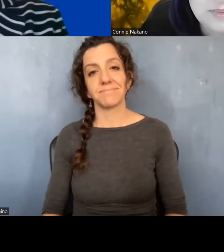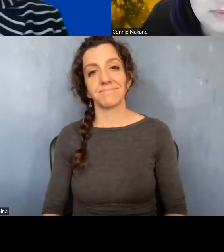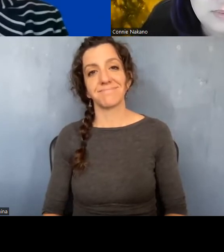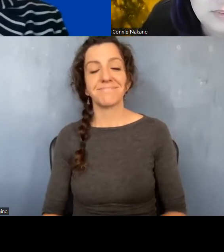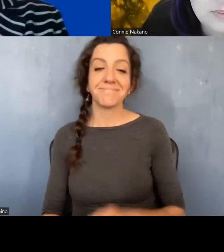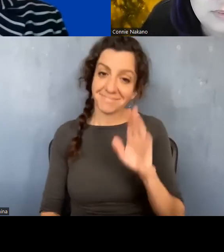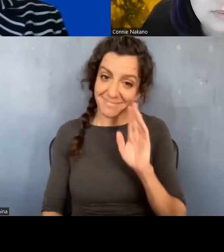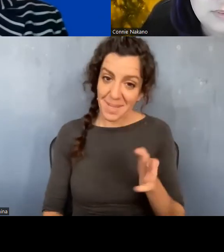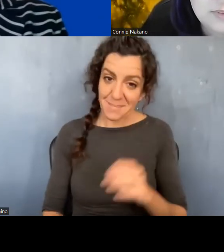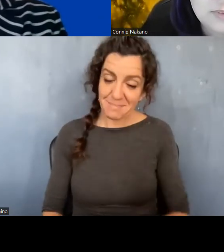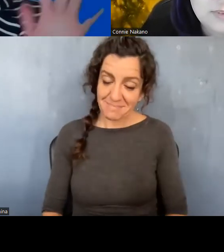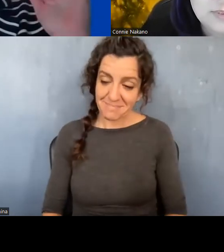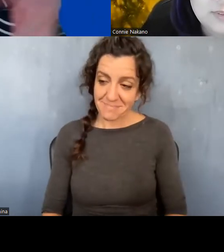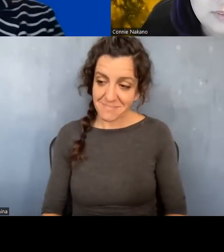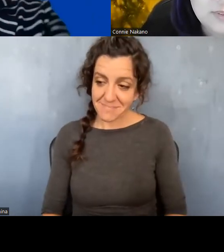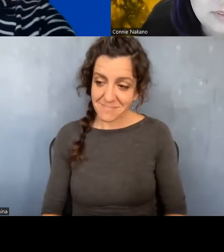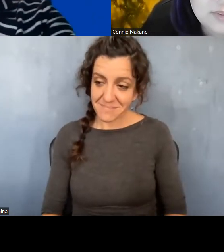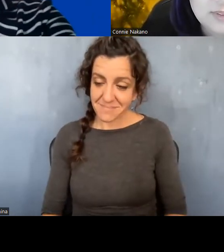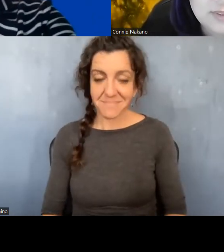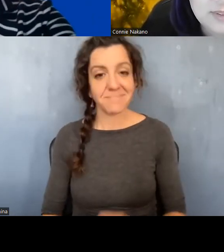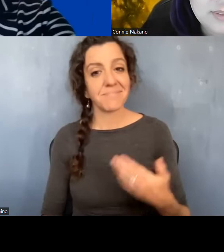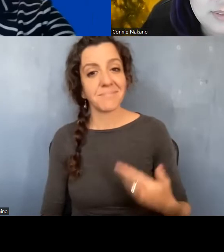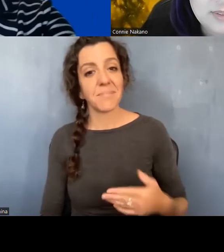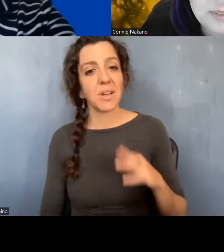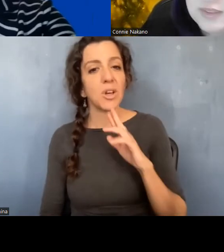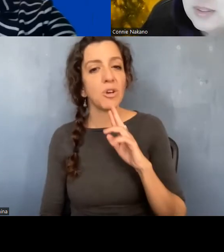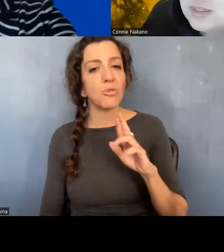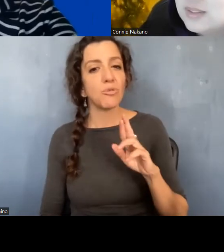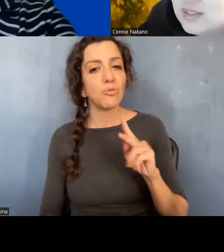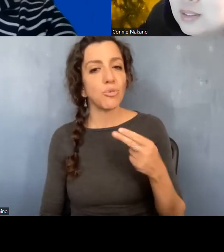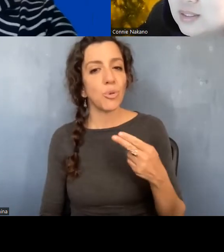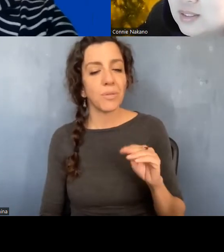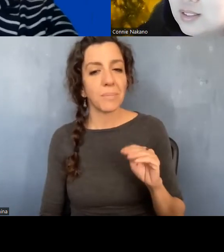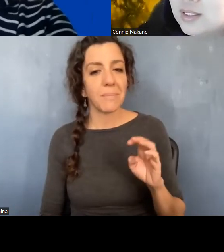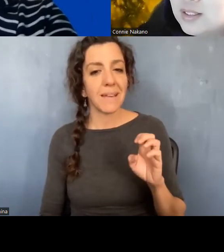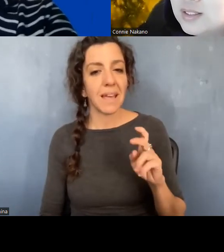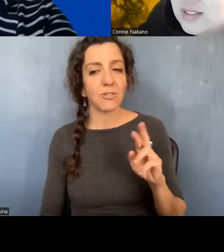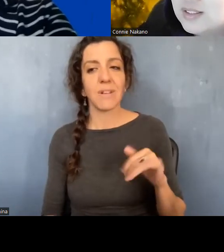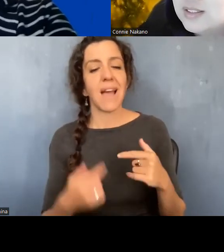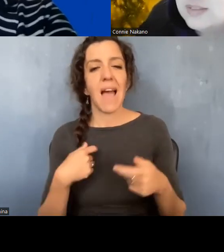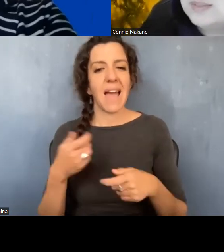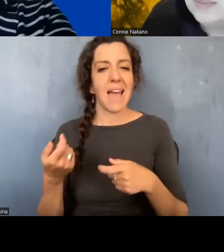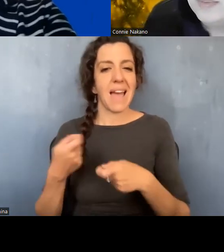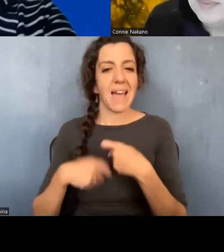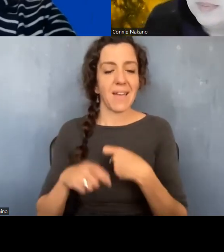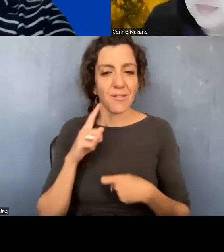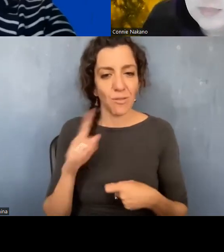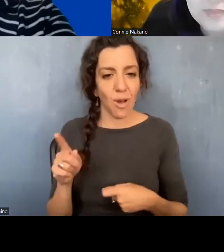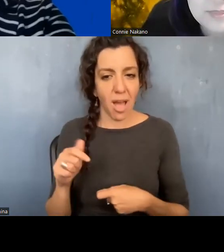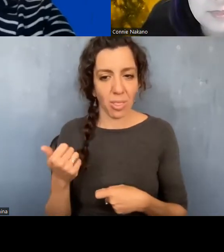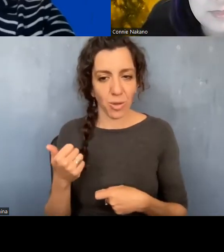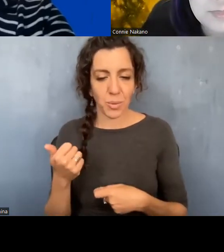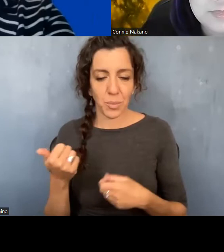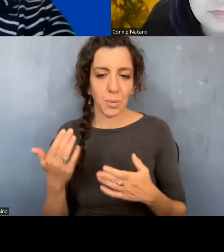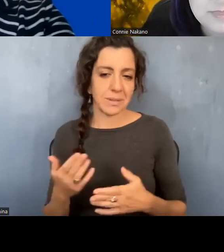Hi there. Hello. This is actually Ruth McKenzie. I'm covering for Melissa Jacobs, who is unable to attend, but I am here in